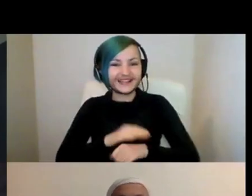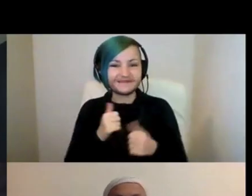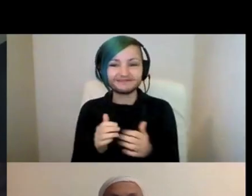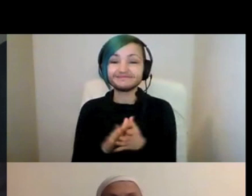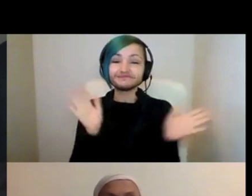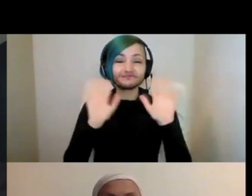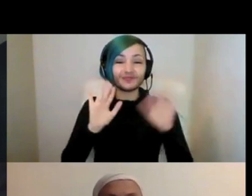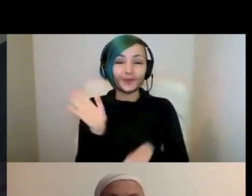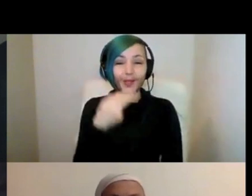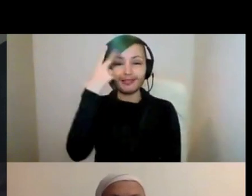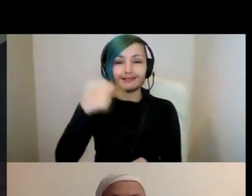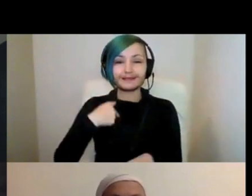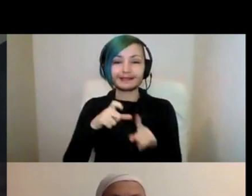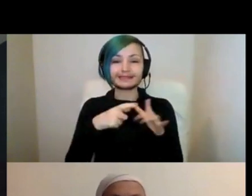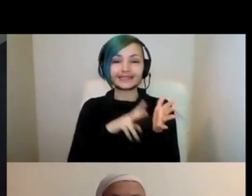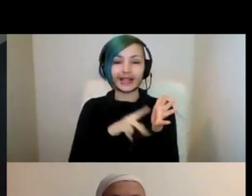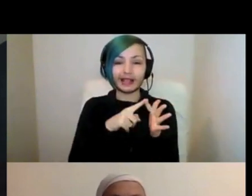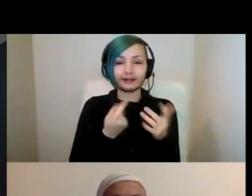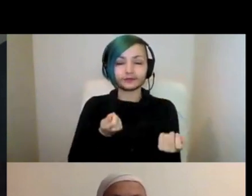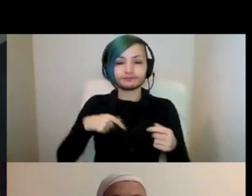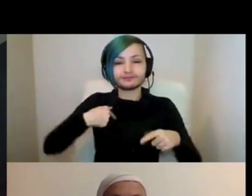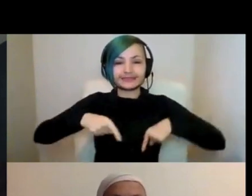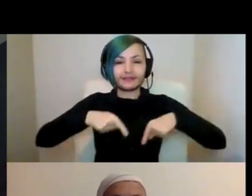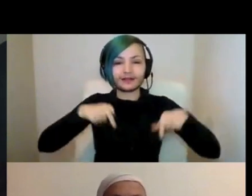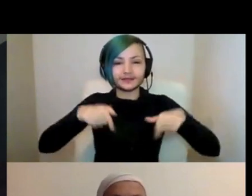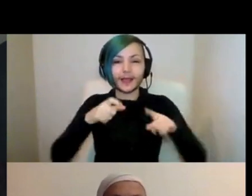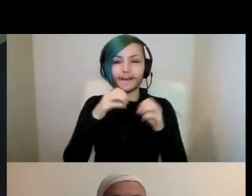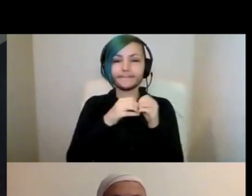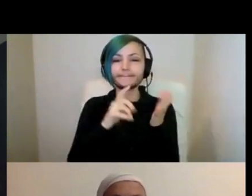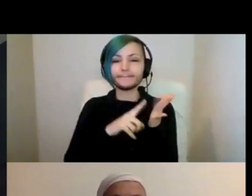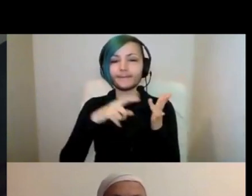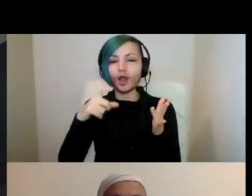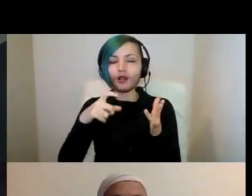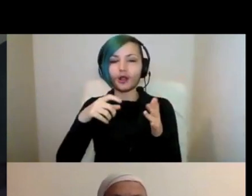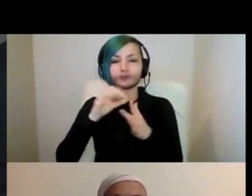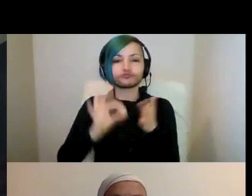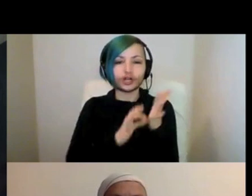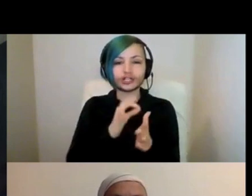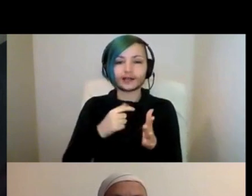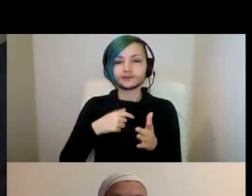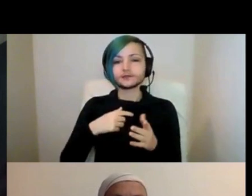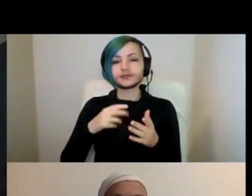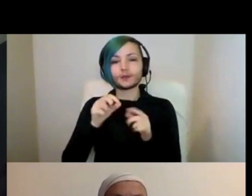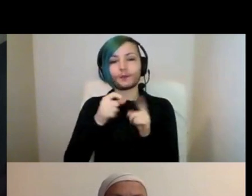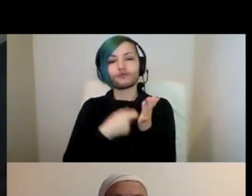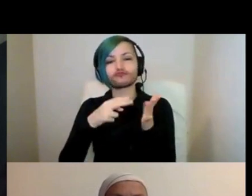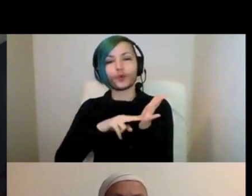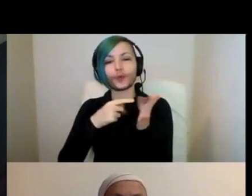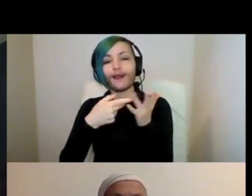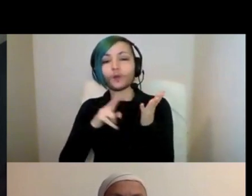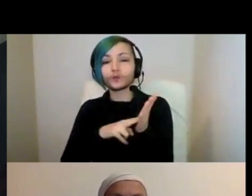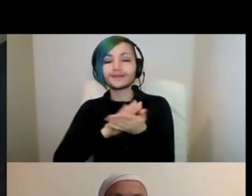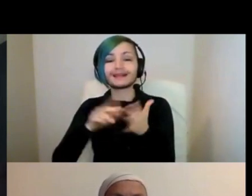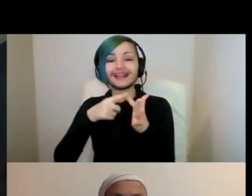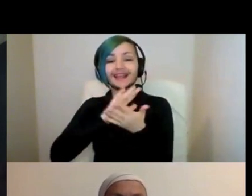Hi everyone, my name's Dave. I'm the director at Bloc Projects. My preferred pronouns are he, him. At the moment, I